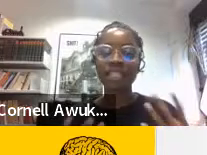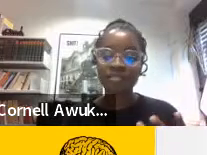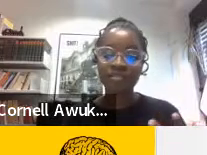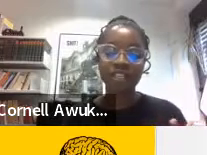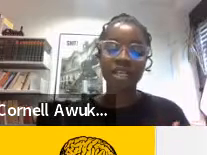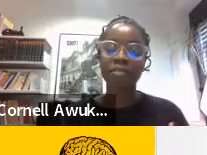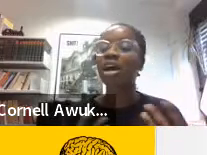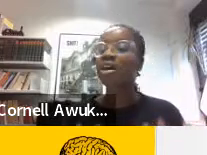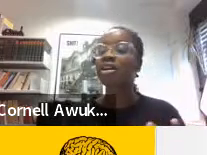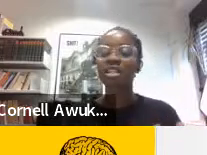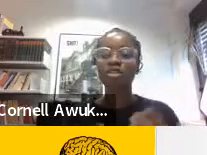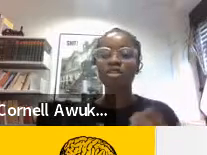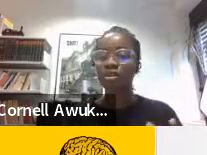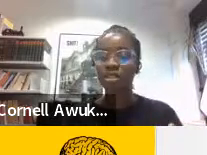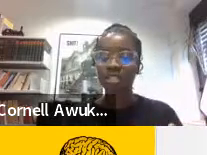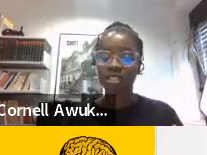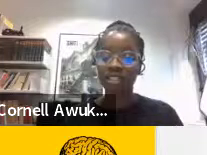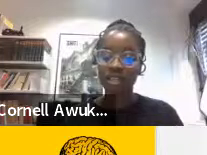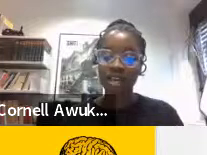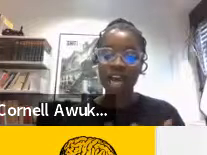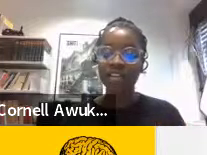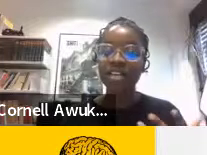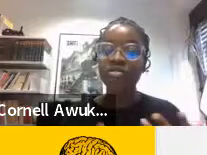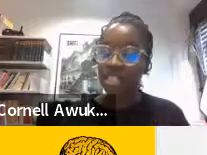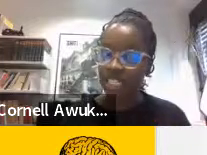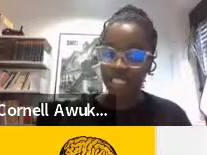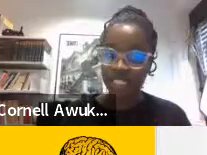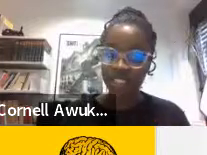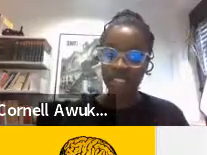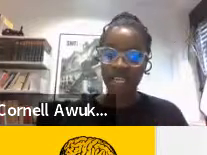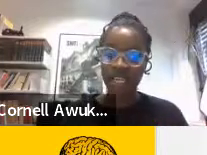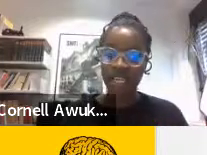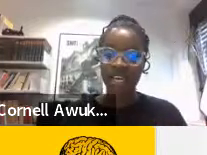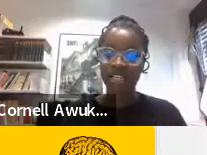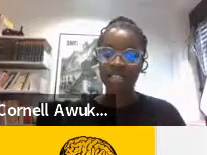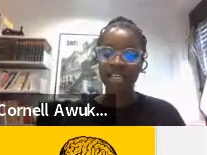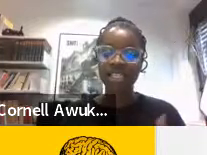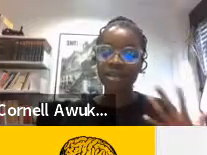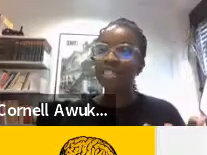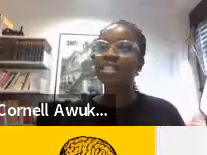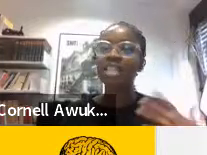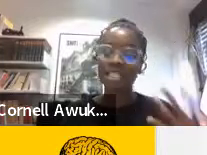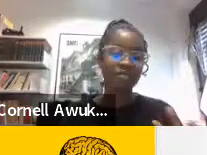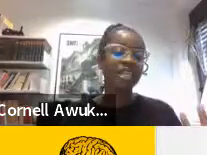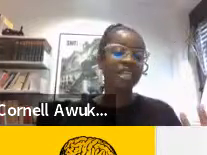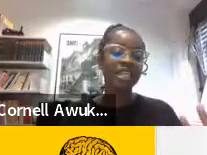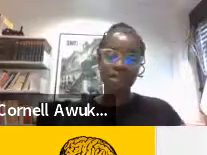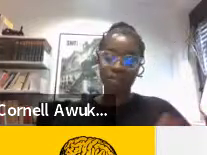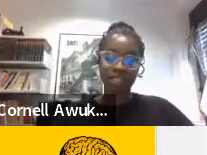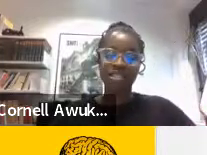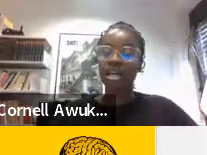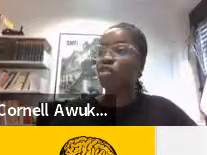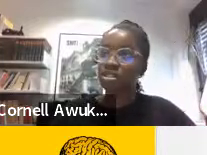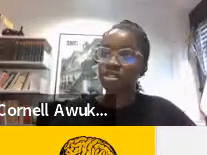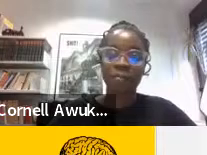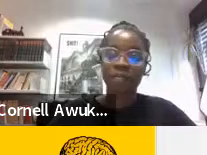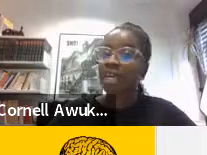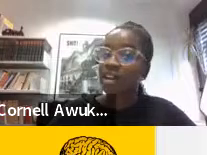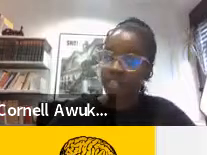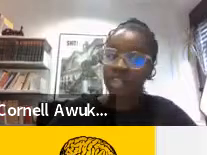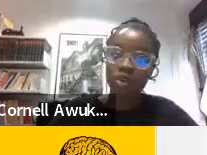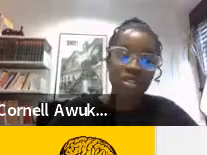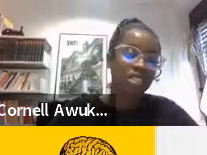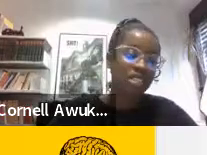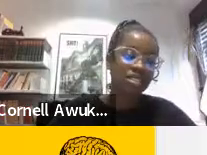we believe in empowering and supporting African researchers and enabling scientific independence across